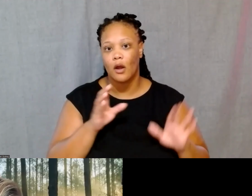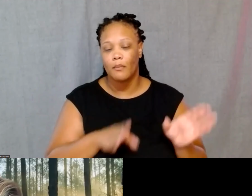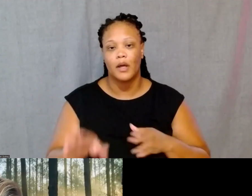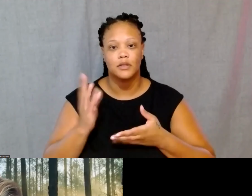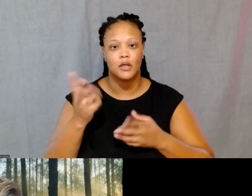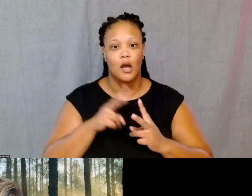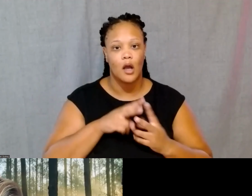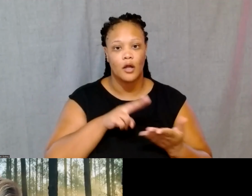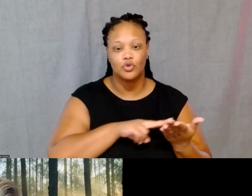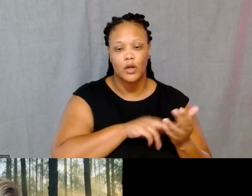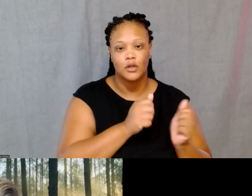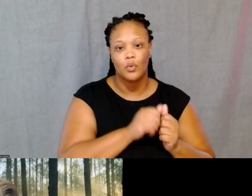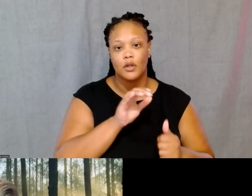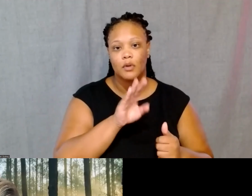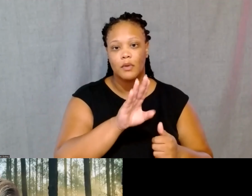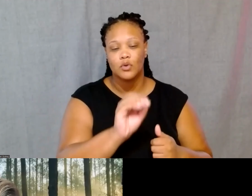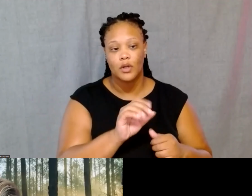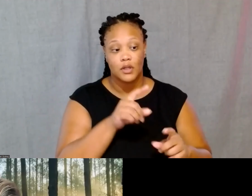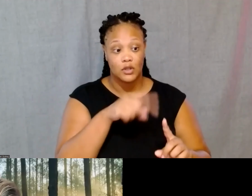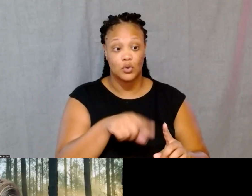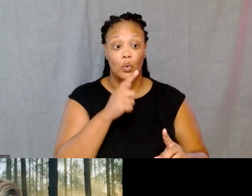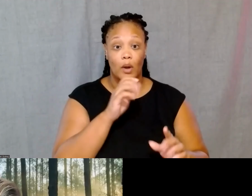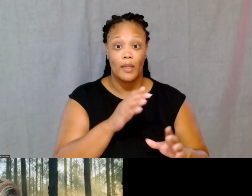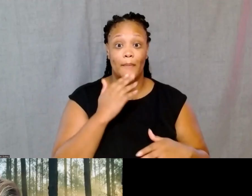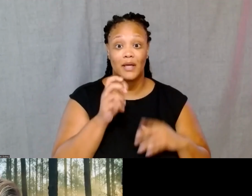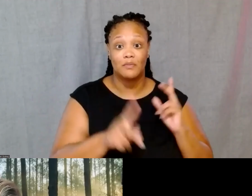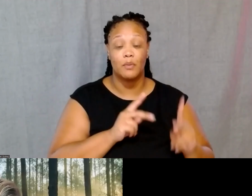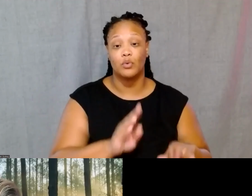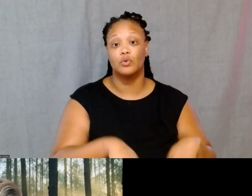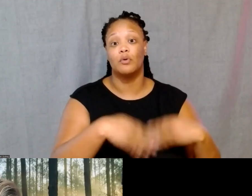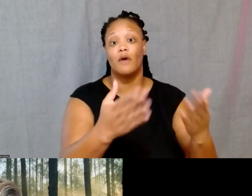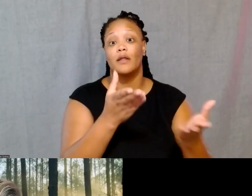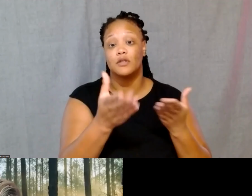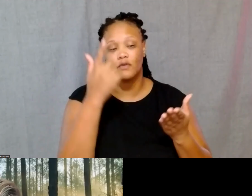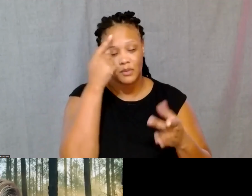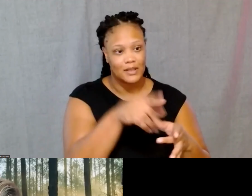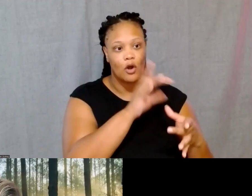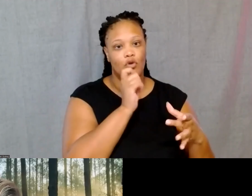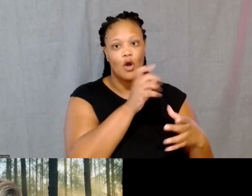community-based organizations that are the best ones to offer the services, because they're not looped into this. Mm-hmm.